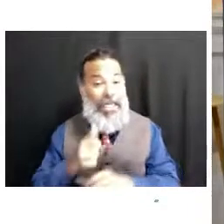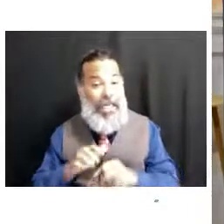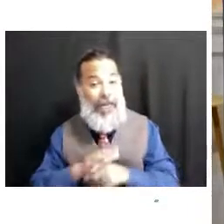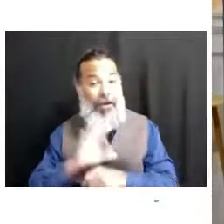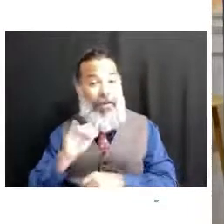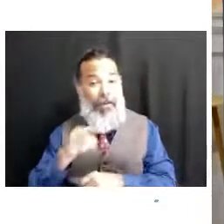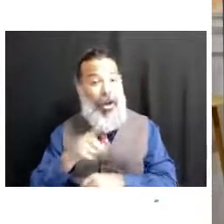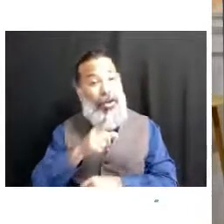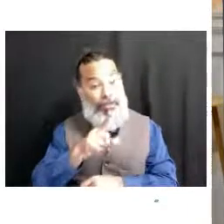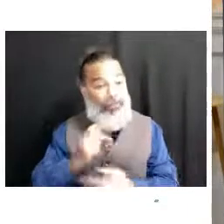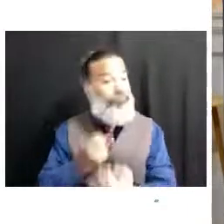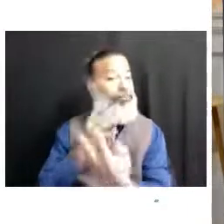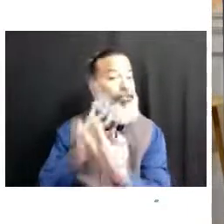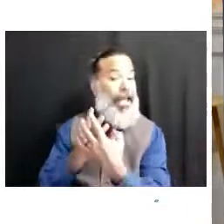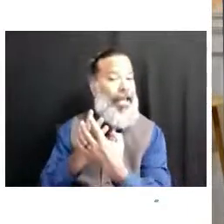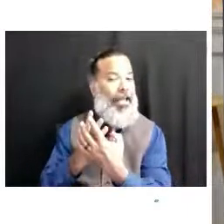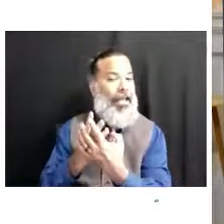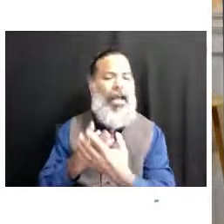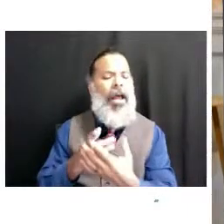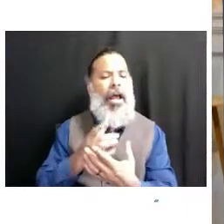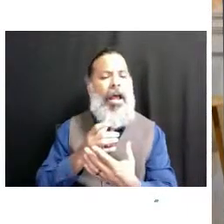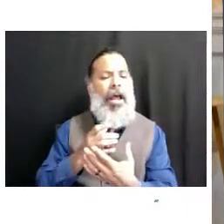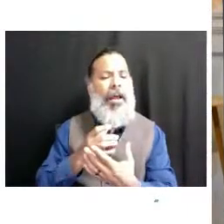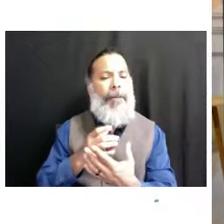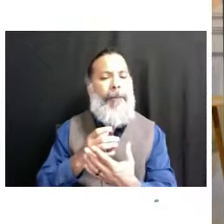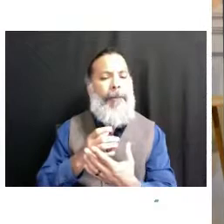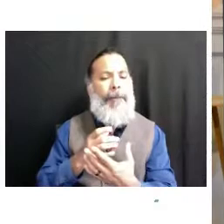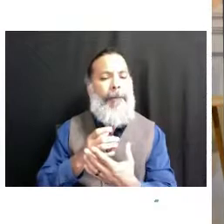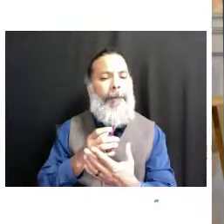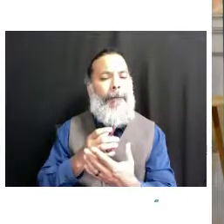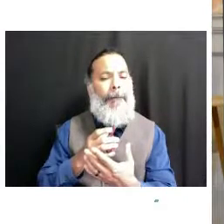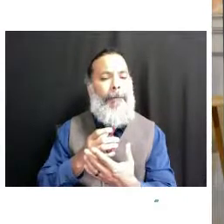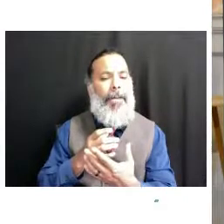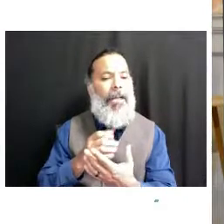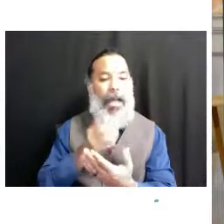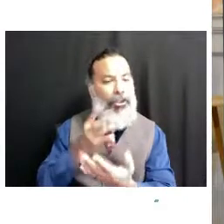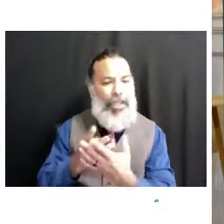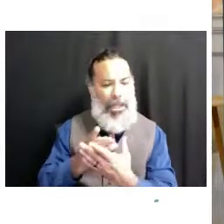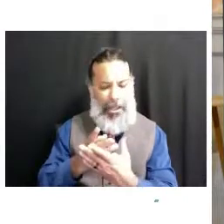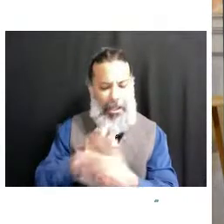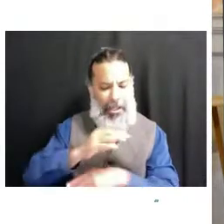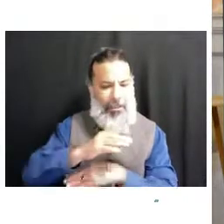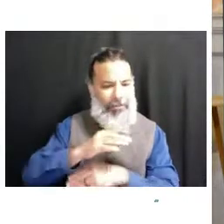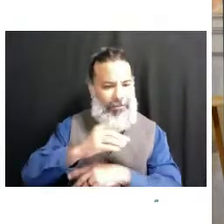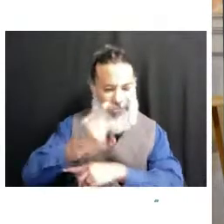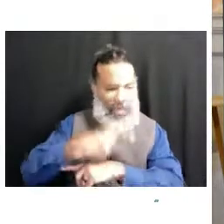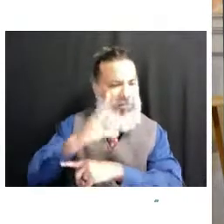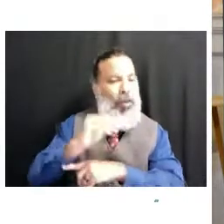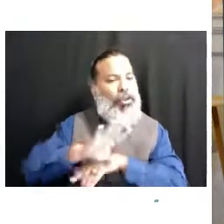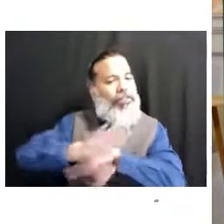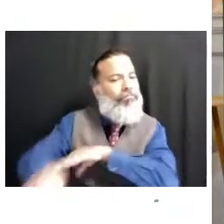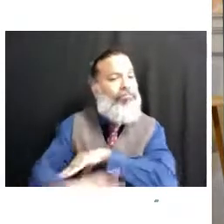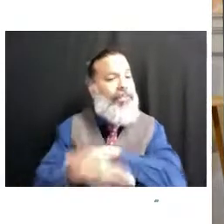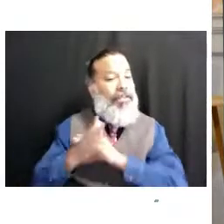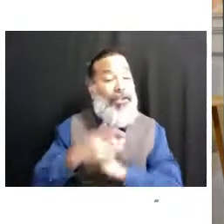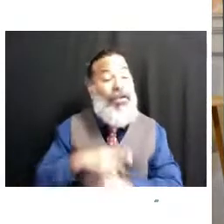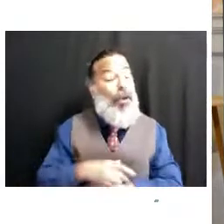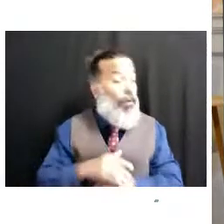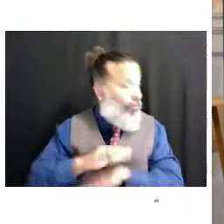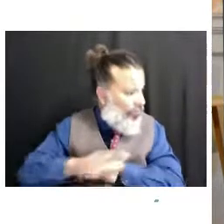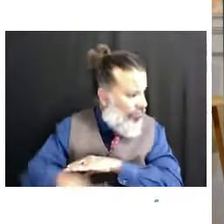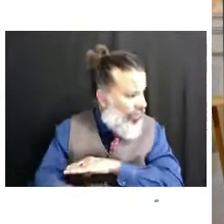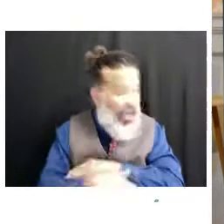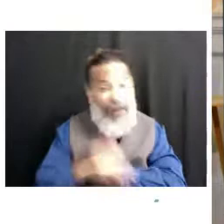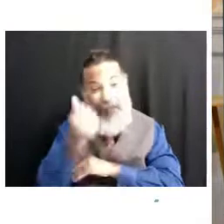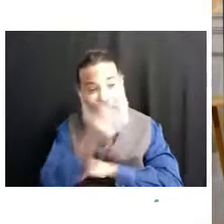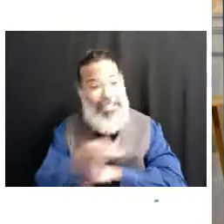you had to go to jail. But you didn't go to jail in the daytime. You just went at night. So at night, for